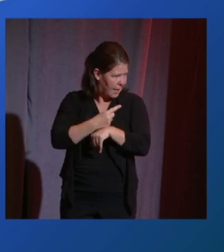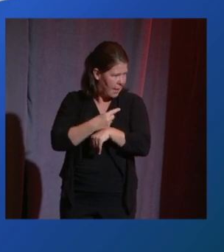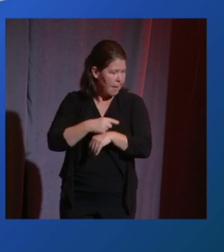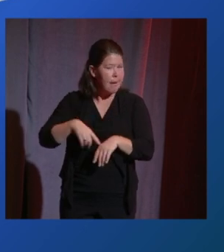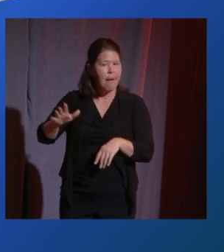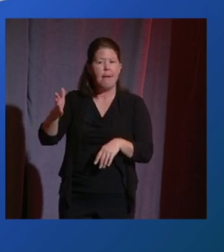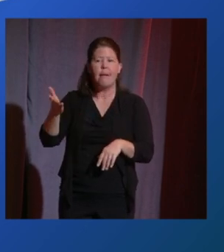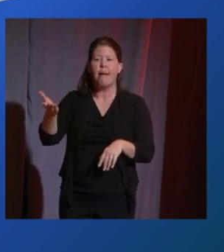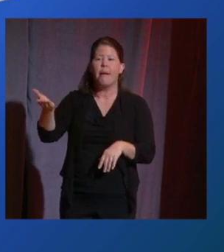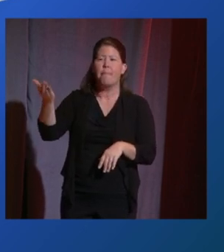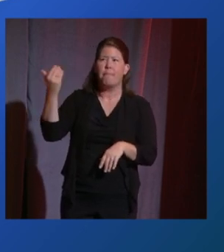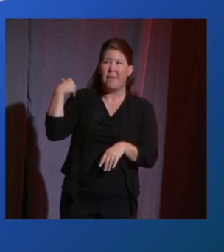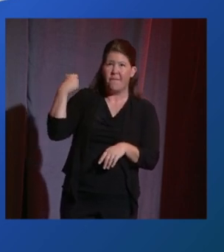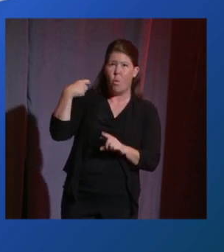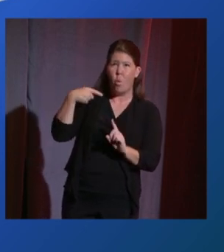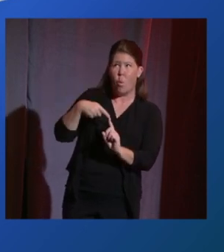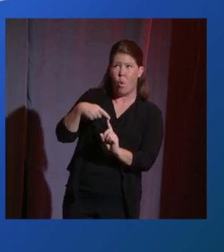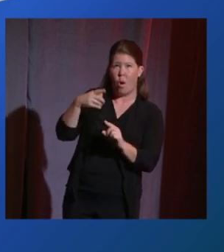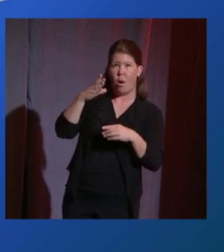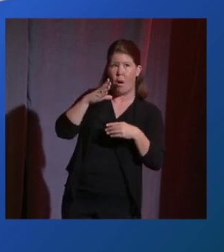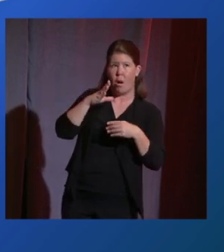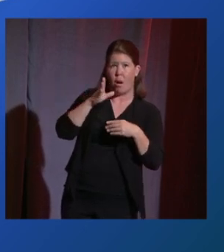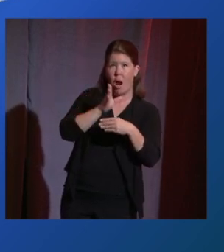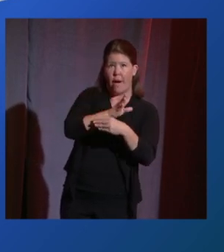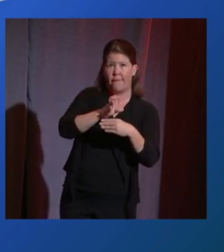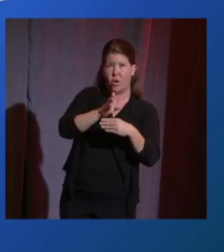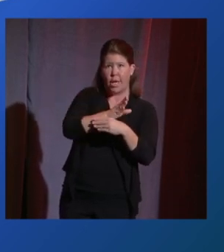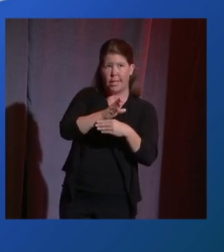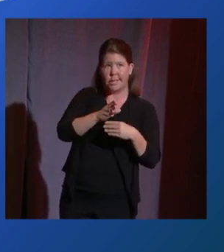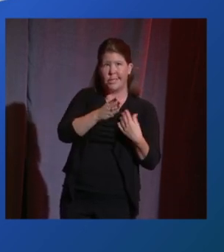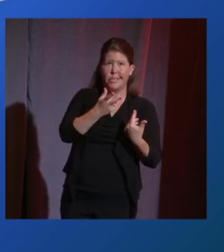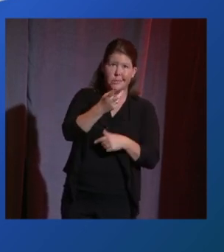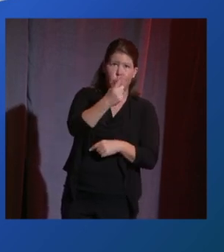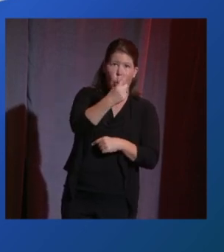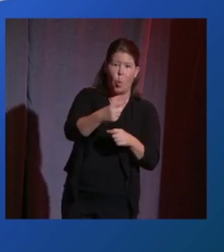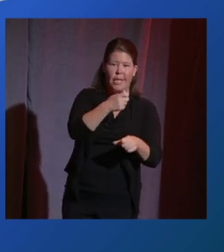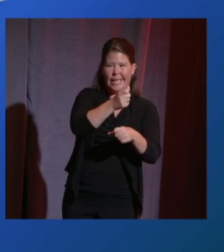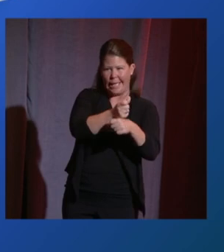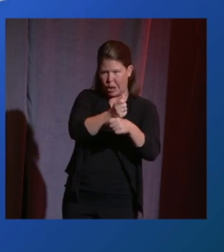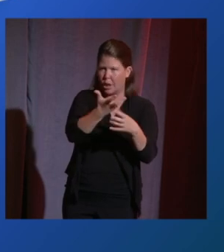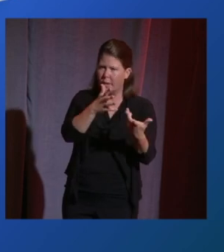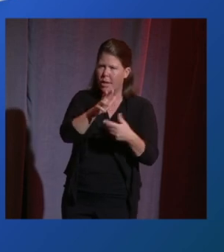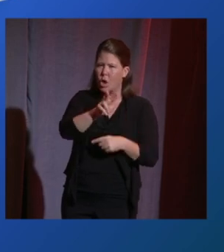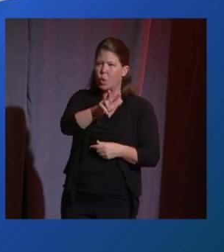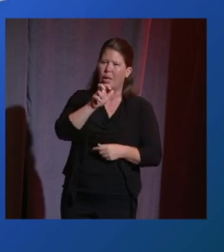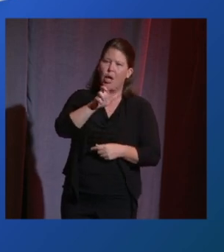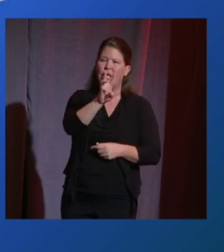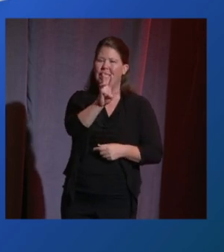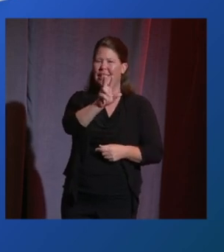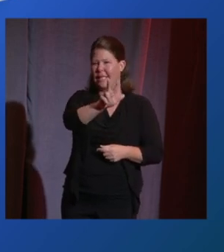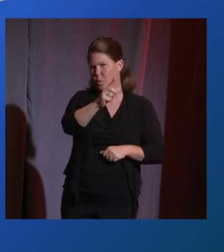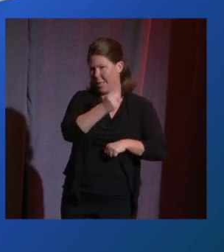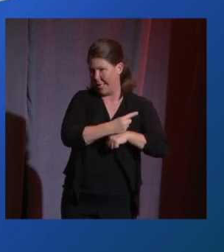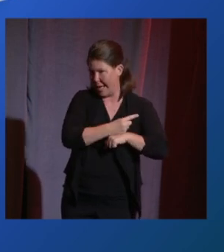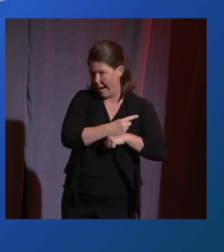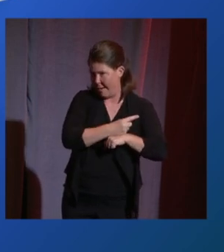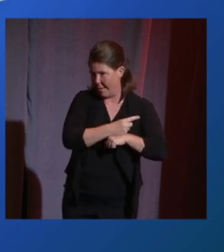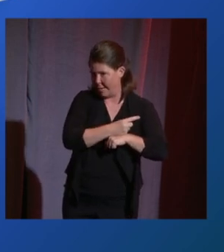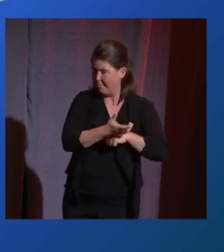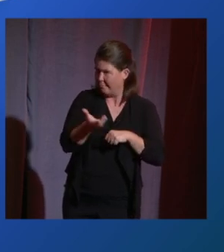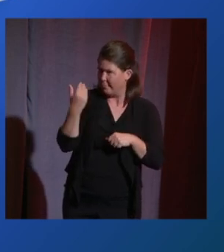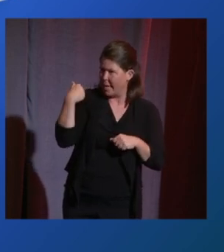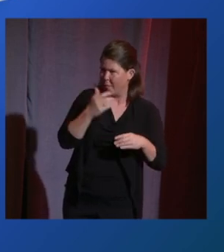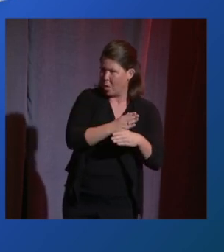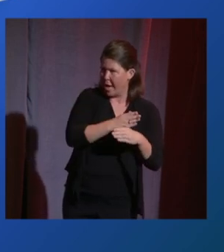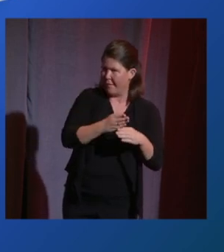little two days less than a year during that time frame that it would take for somebody to get hired with us we are now a little over six